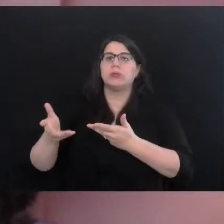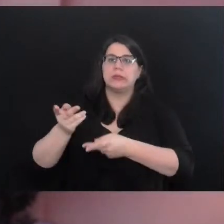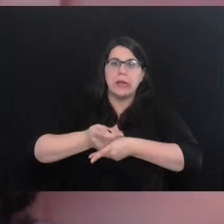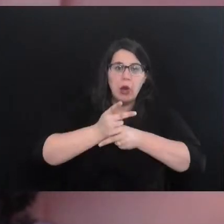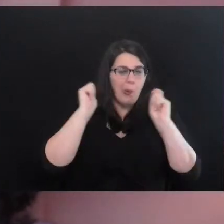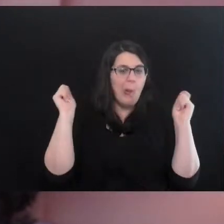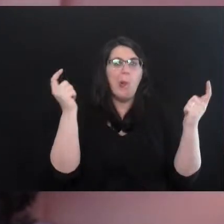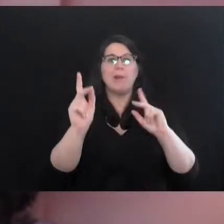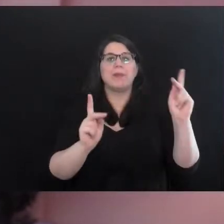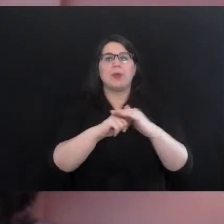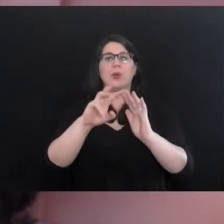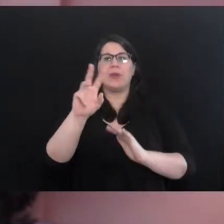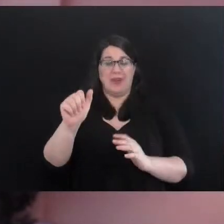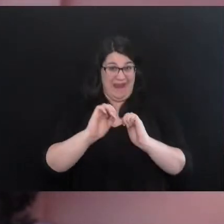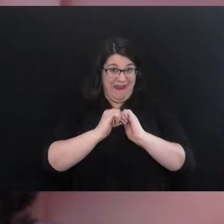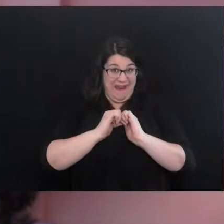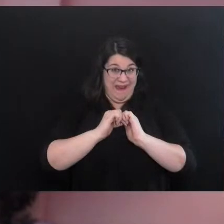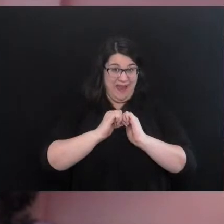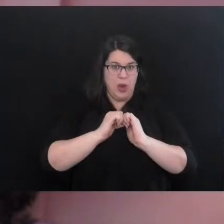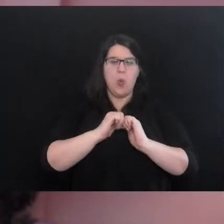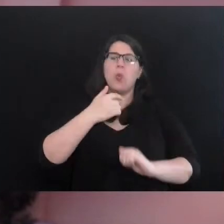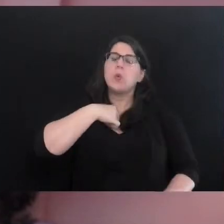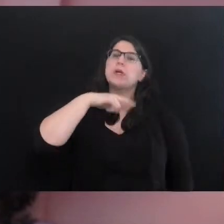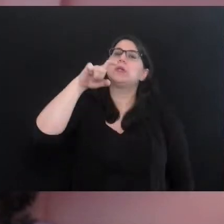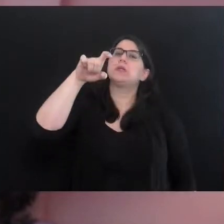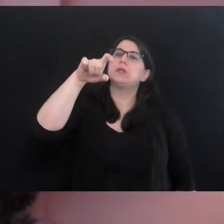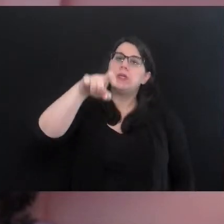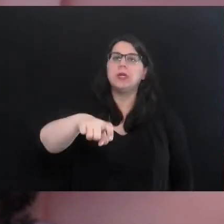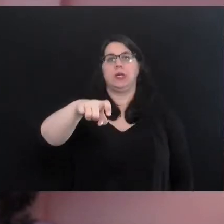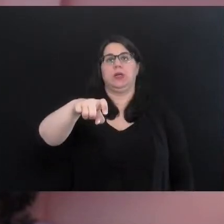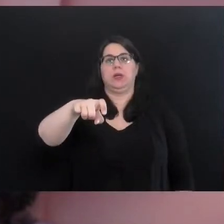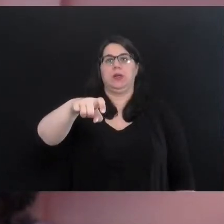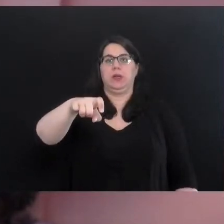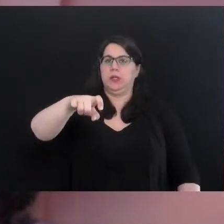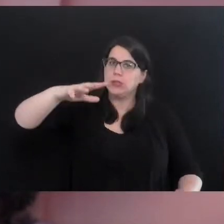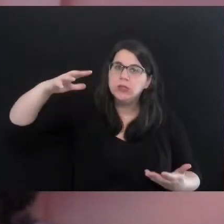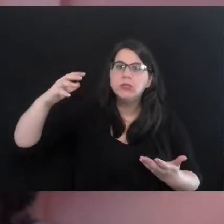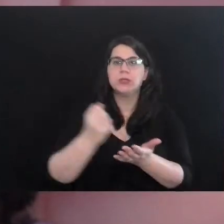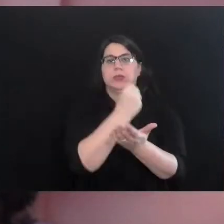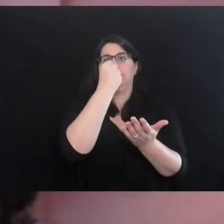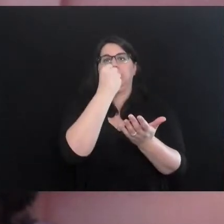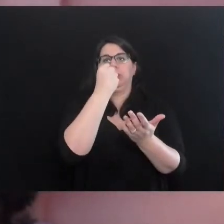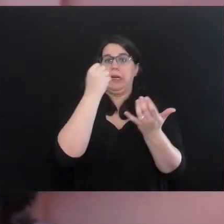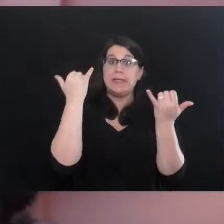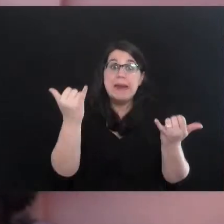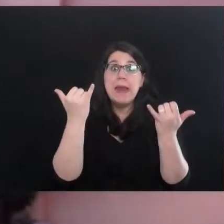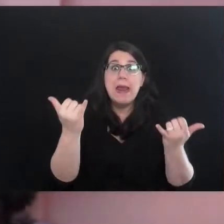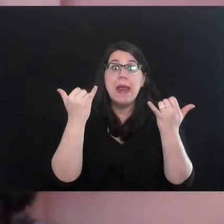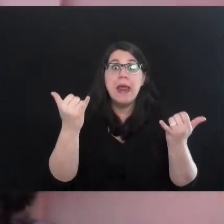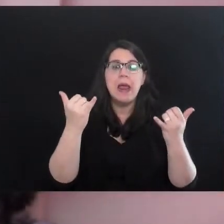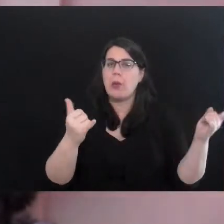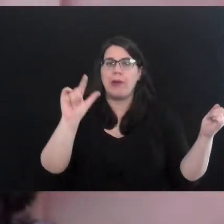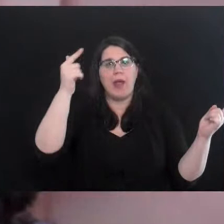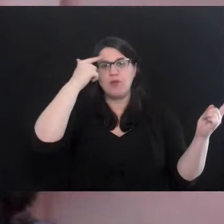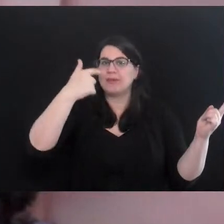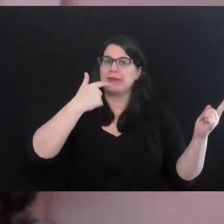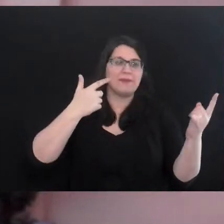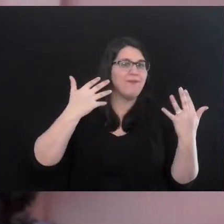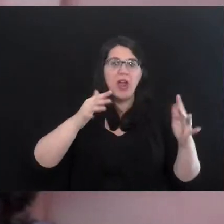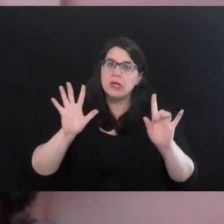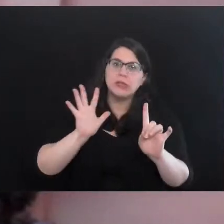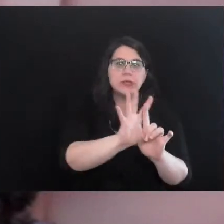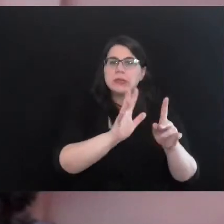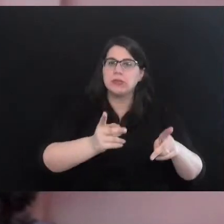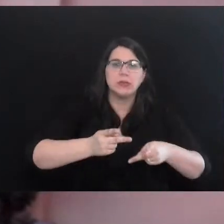in West Virginia, we absolutely need to act immediately. As the governor said, run to the fire. And if